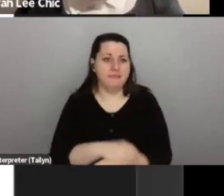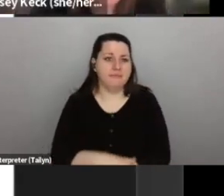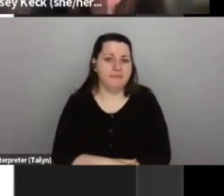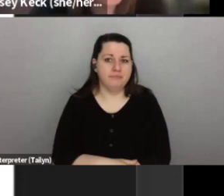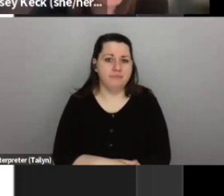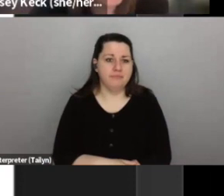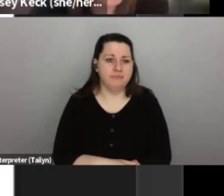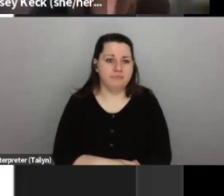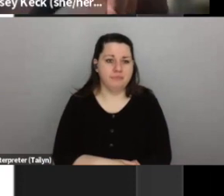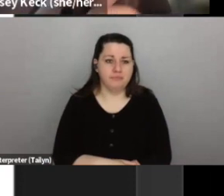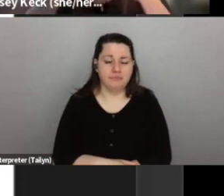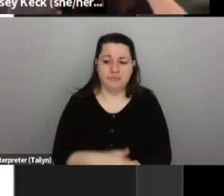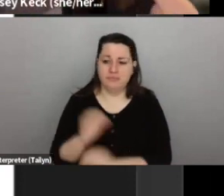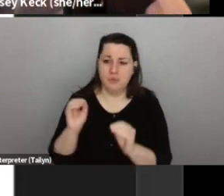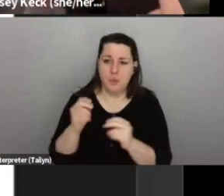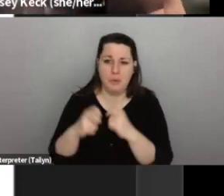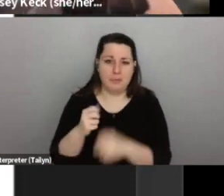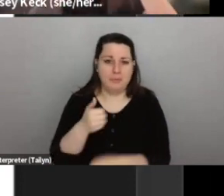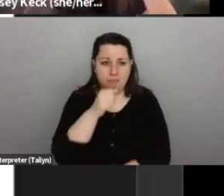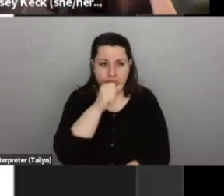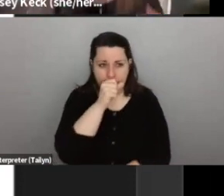Thank you. No problem.